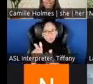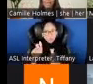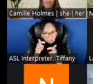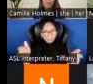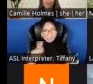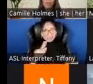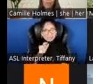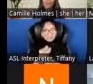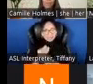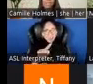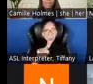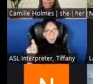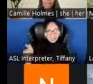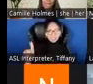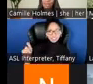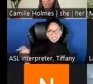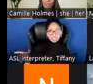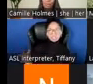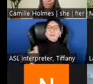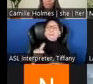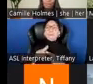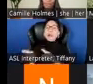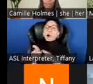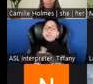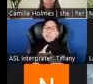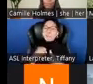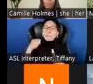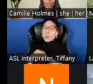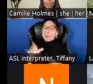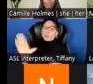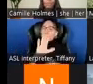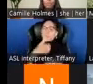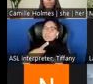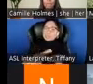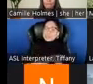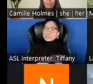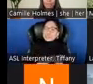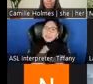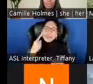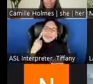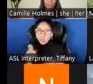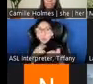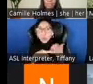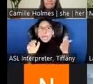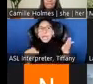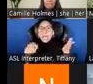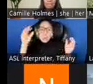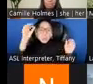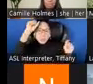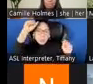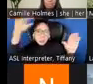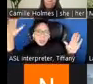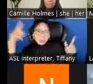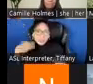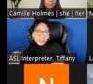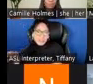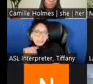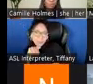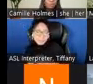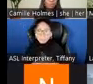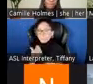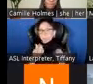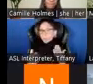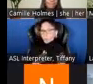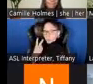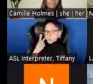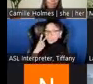to say, what are the things that we can do? What are the things we could be imagining? What have we seen that maybe we want to take from